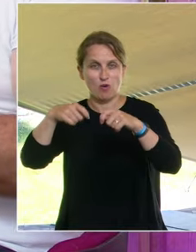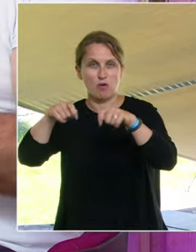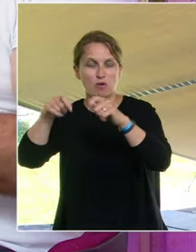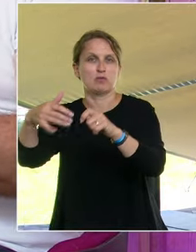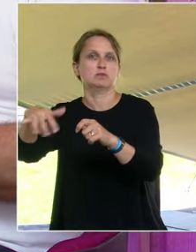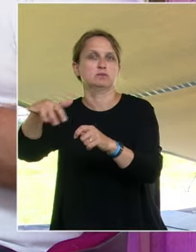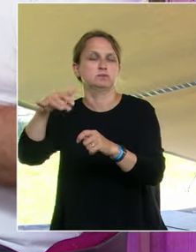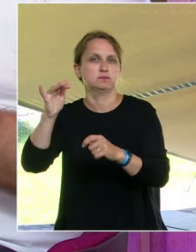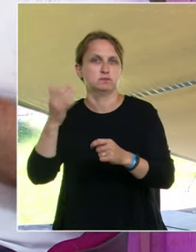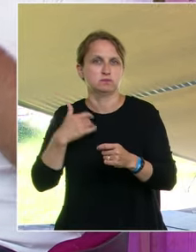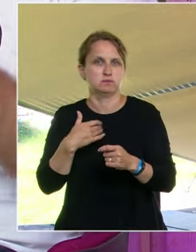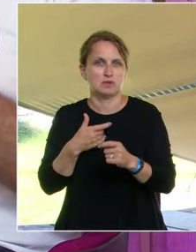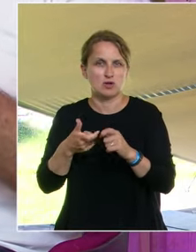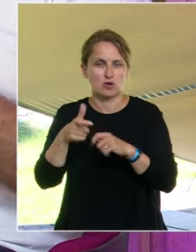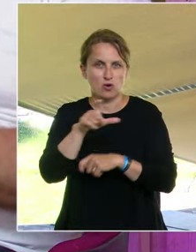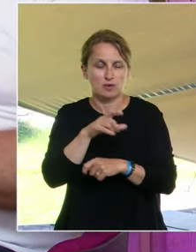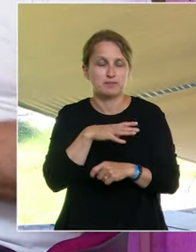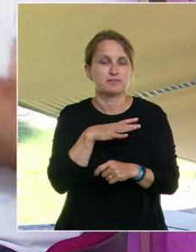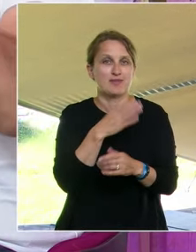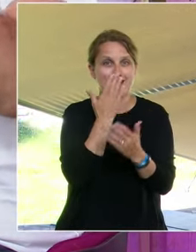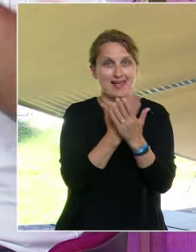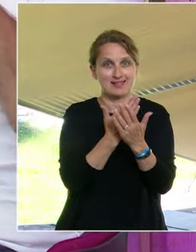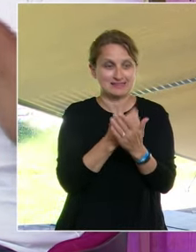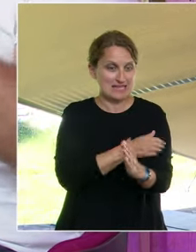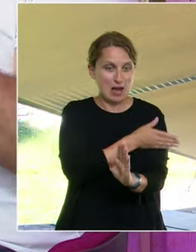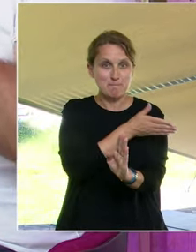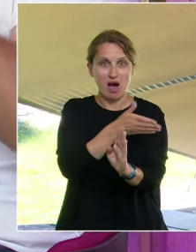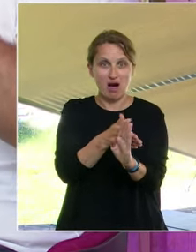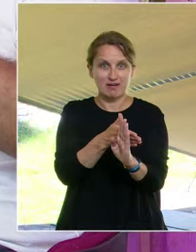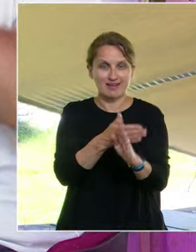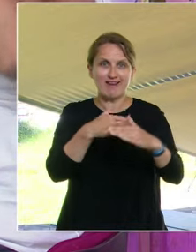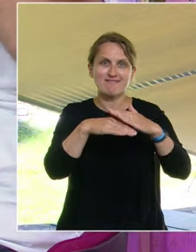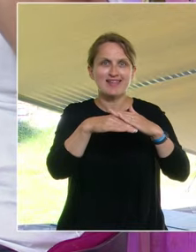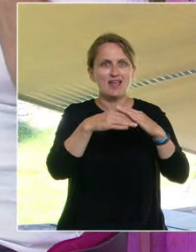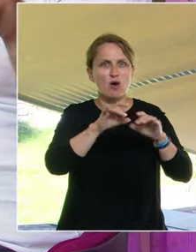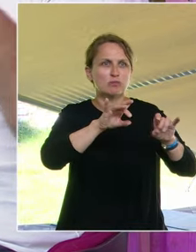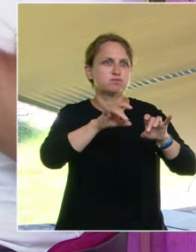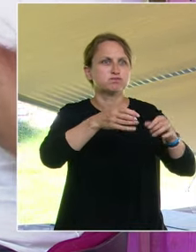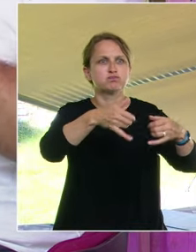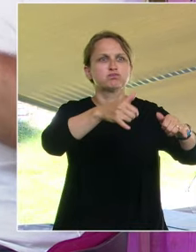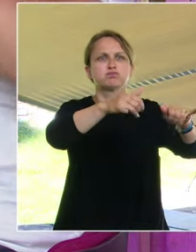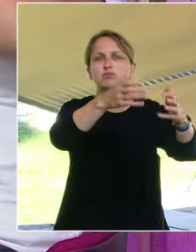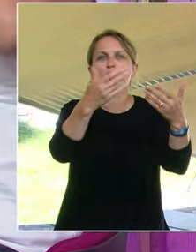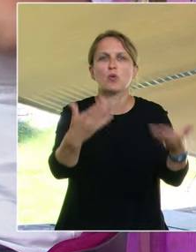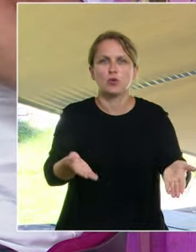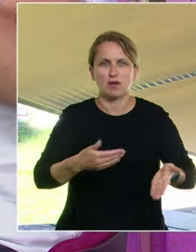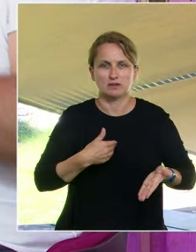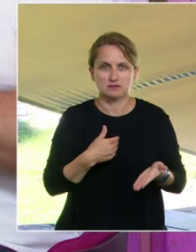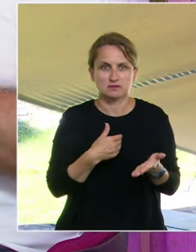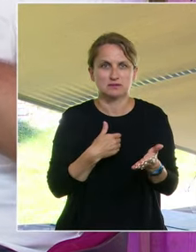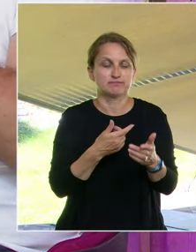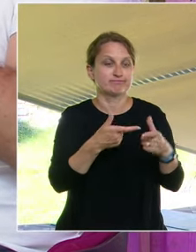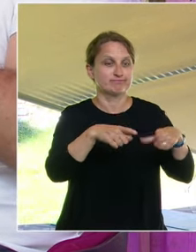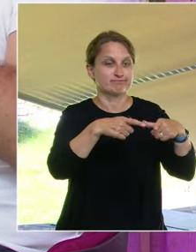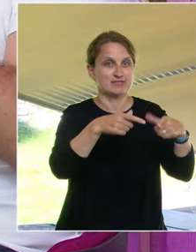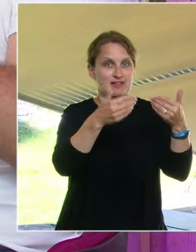is sold is that we make a DVD, you know, we put it in a nice box, seal it, and then we issue a paper certificate and sign it. And